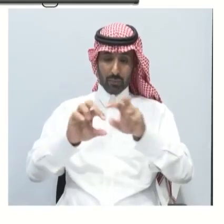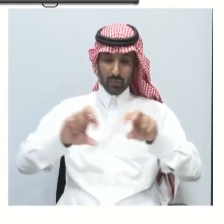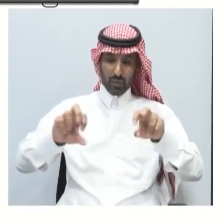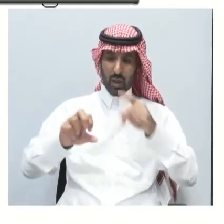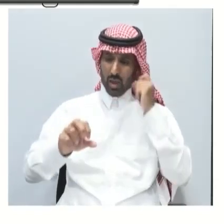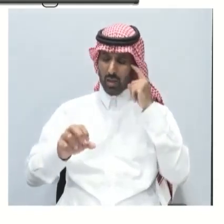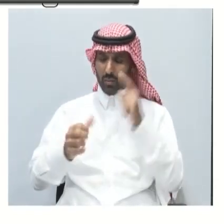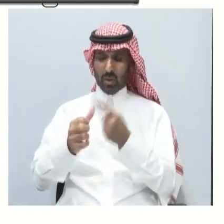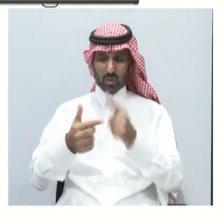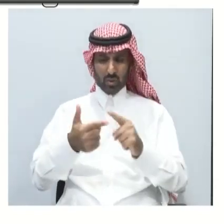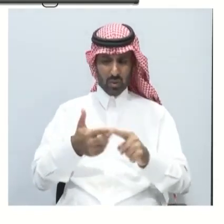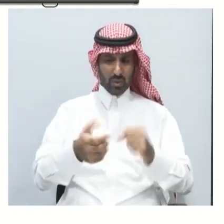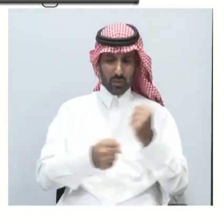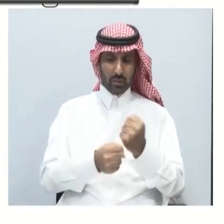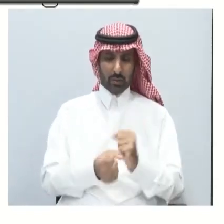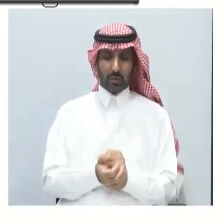enumerate events,